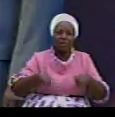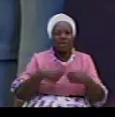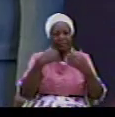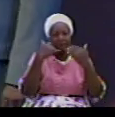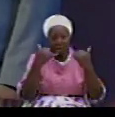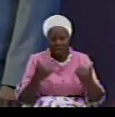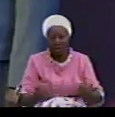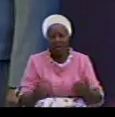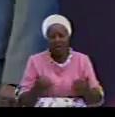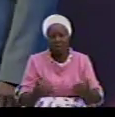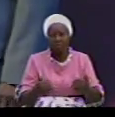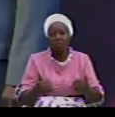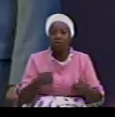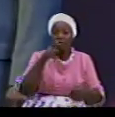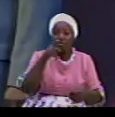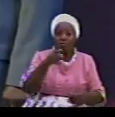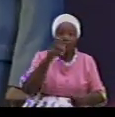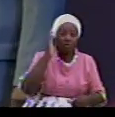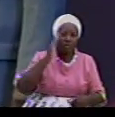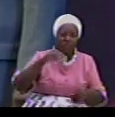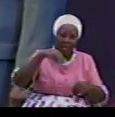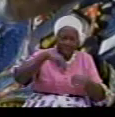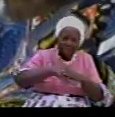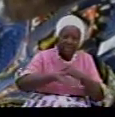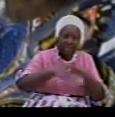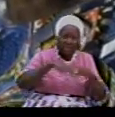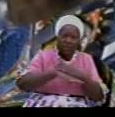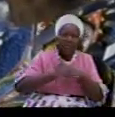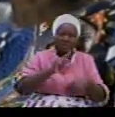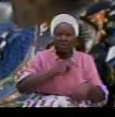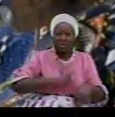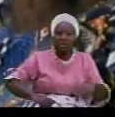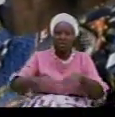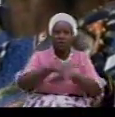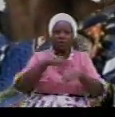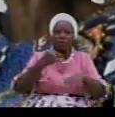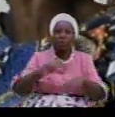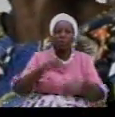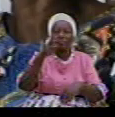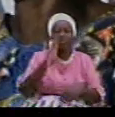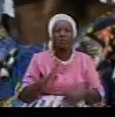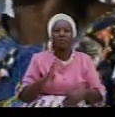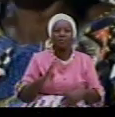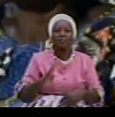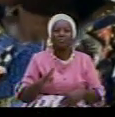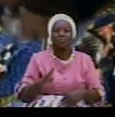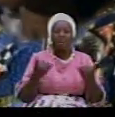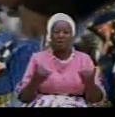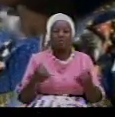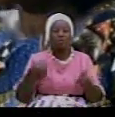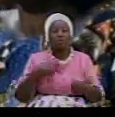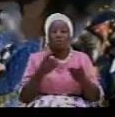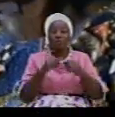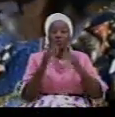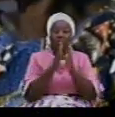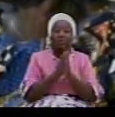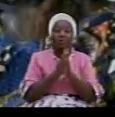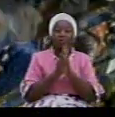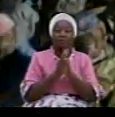You'll enter into the kingdom of God. Heads bowed and eyes